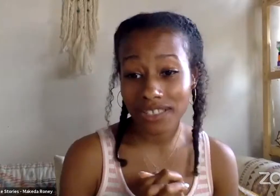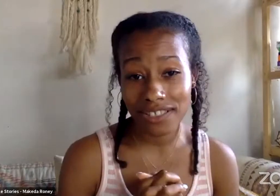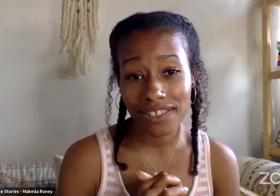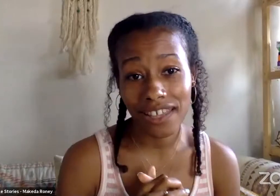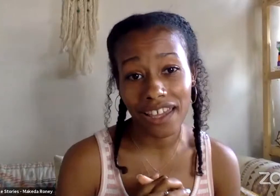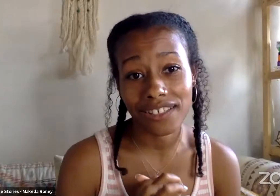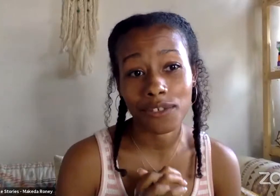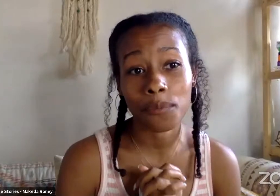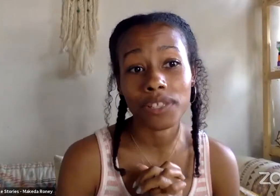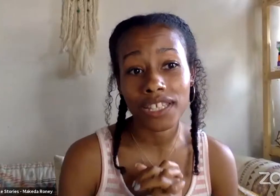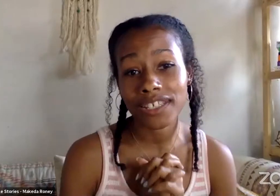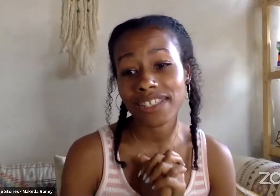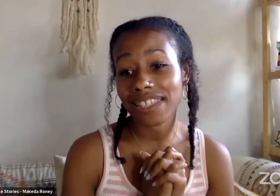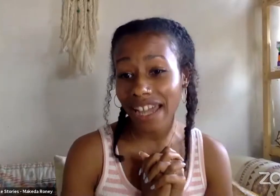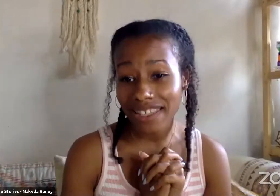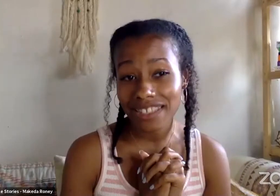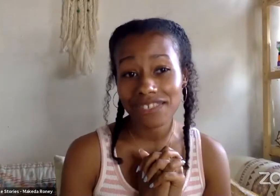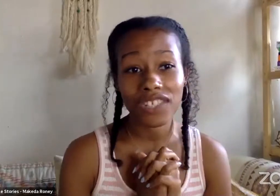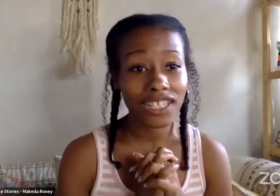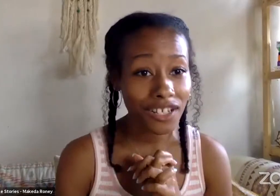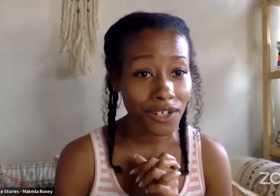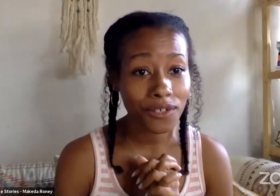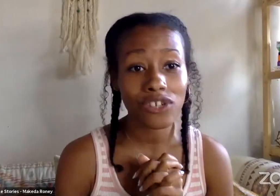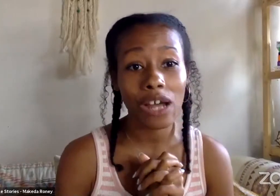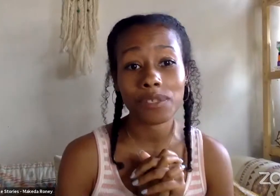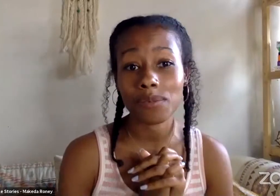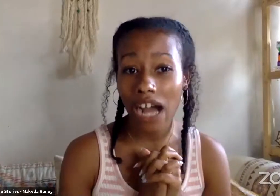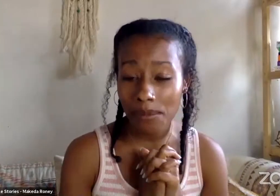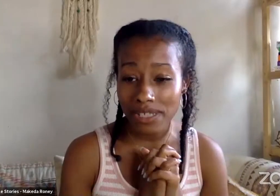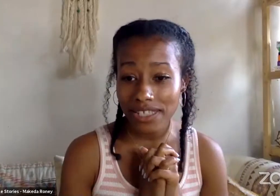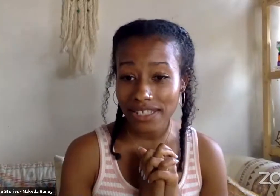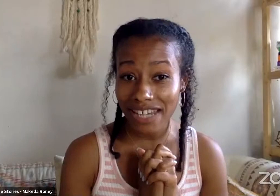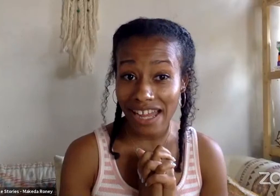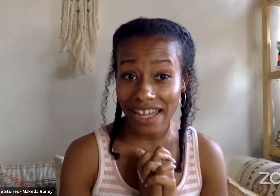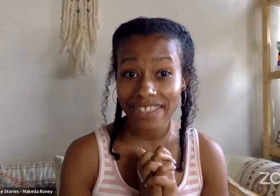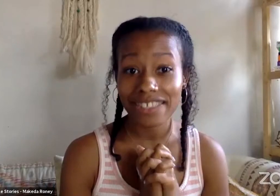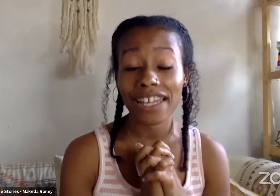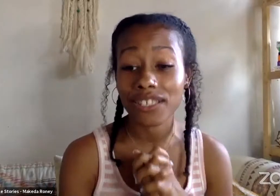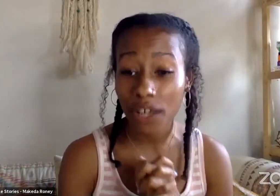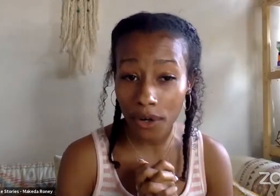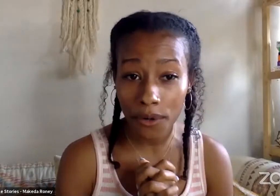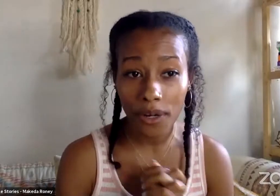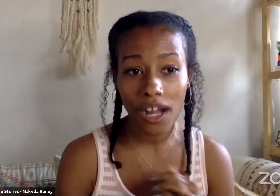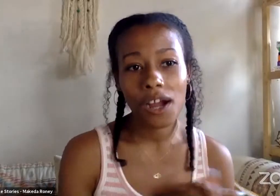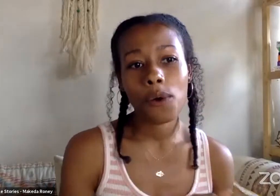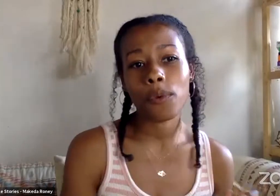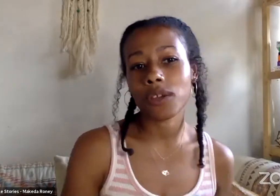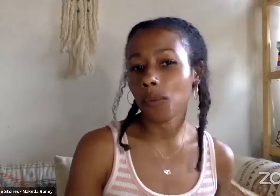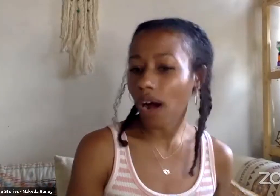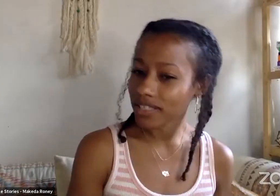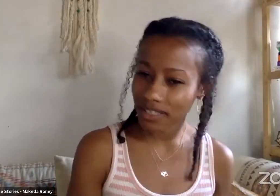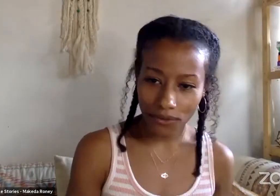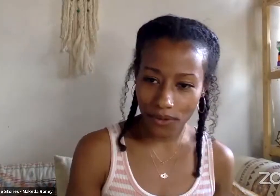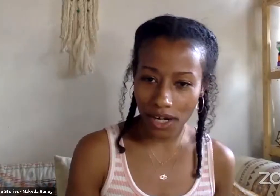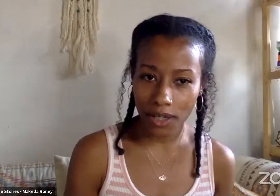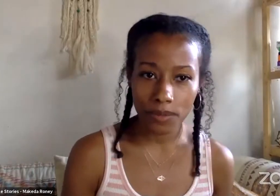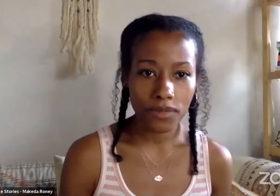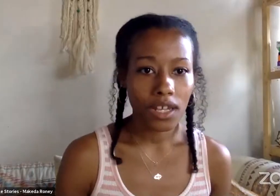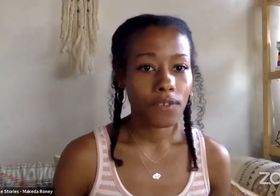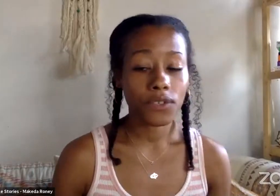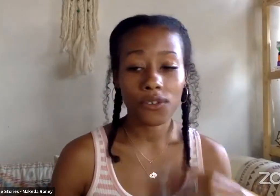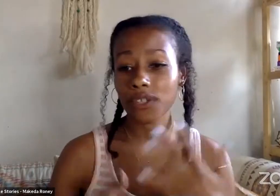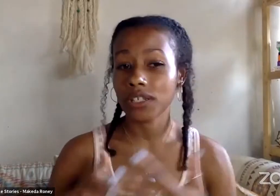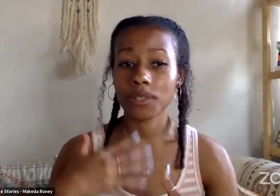who's watching tonight. So please like this video, drop some comments in the chat, say hello, where you're watching